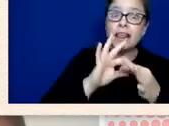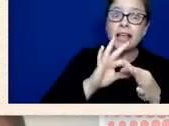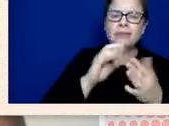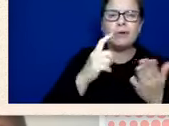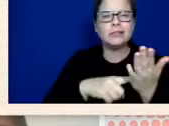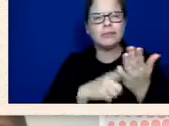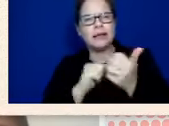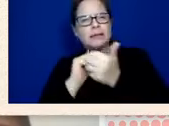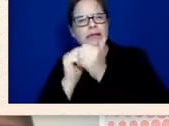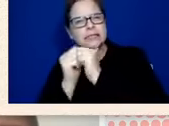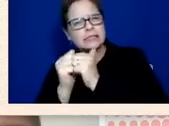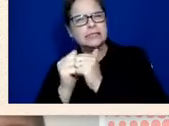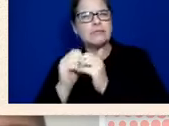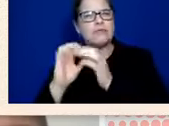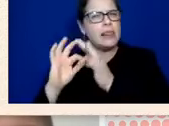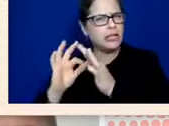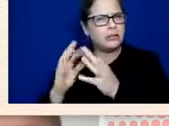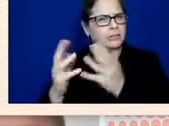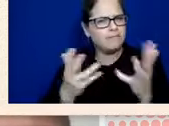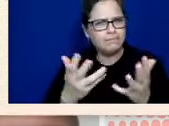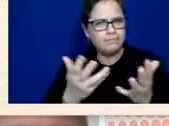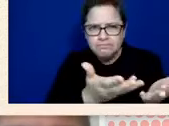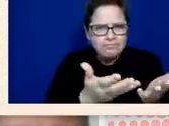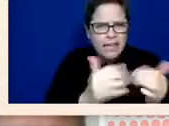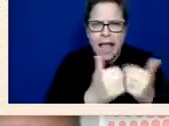to answer that question.